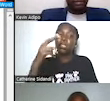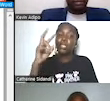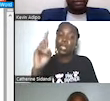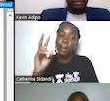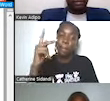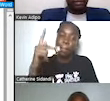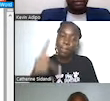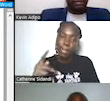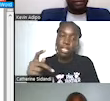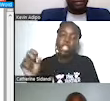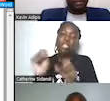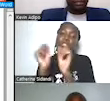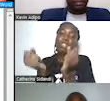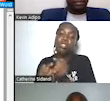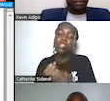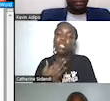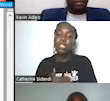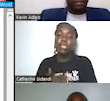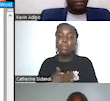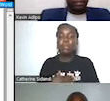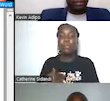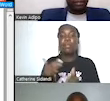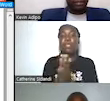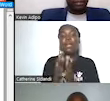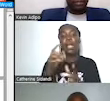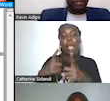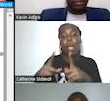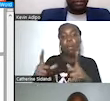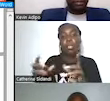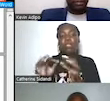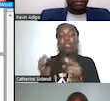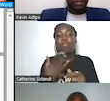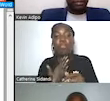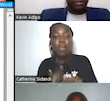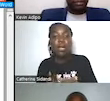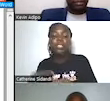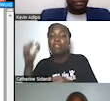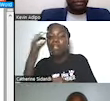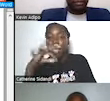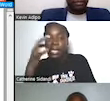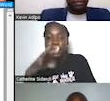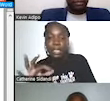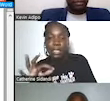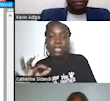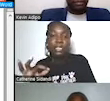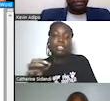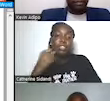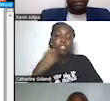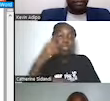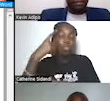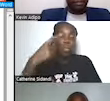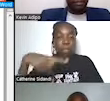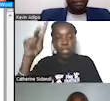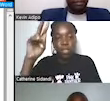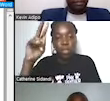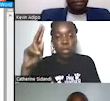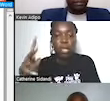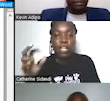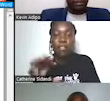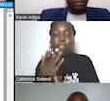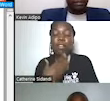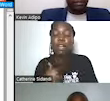of Hospitality and Languages, if you want to study your French, School of Professional Programs, if you have Chinese or any other language who